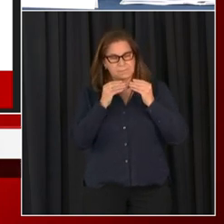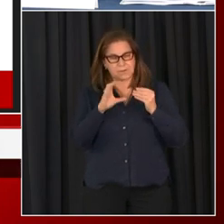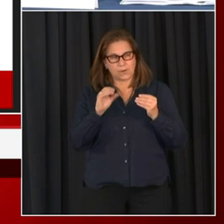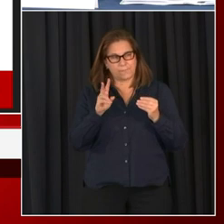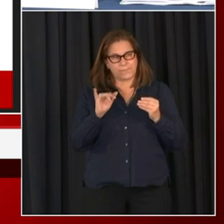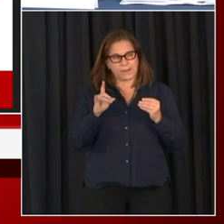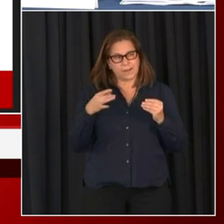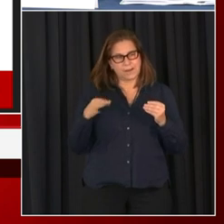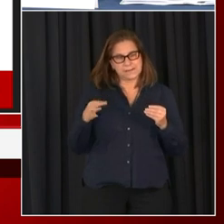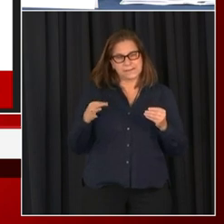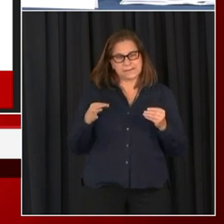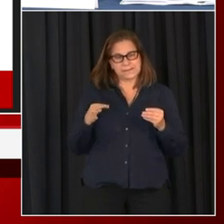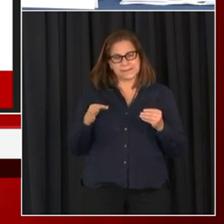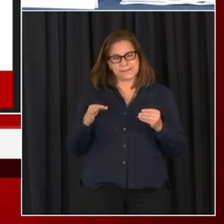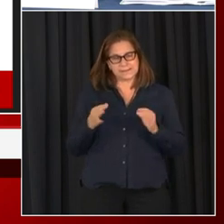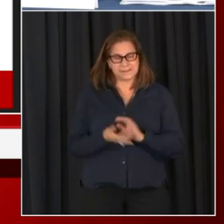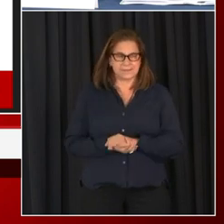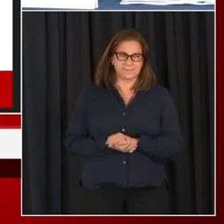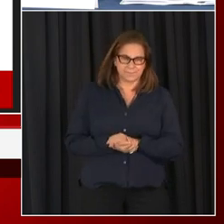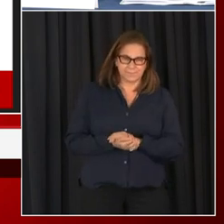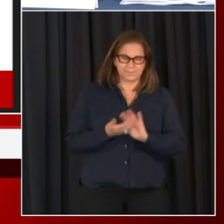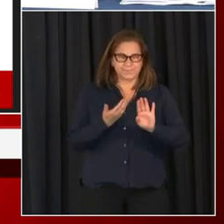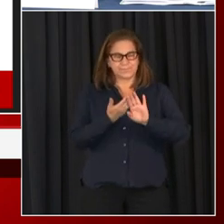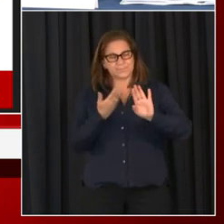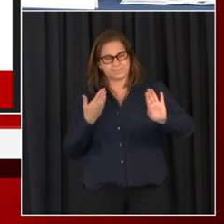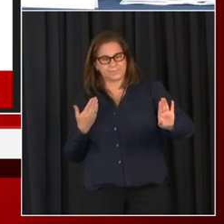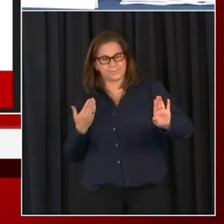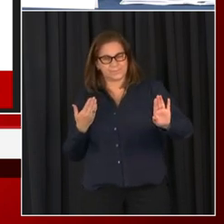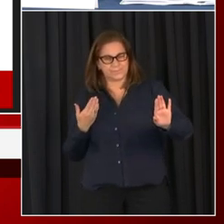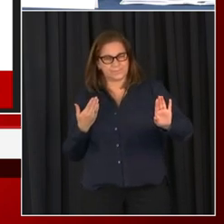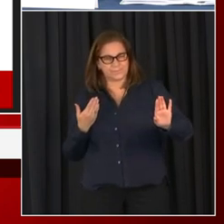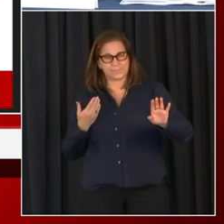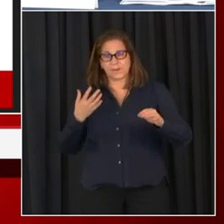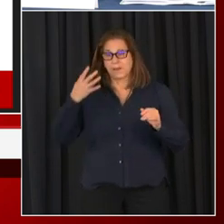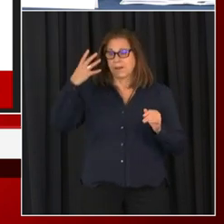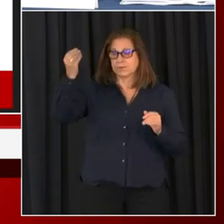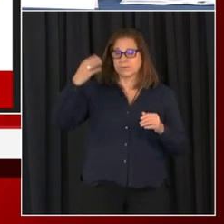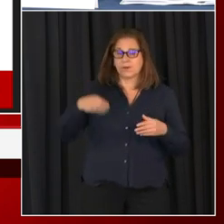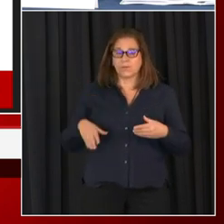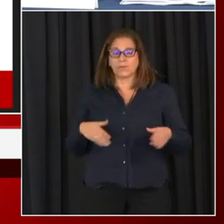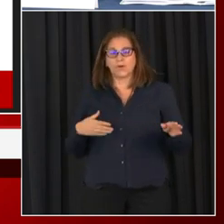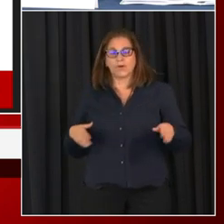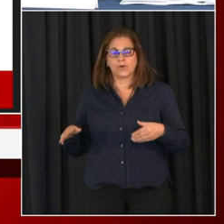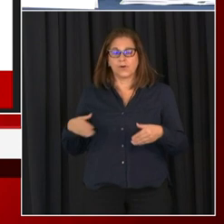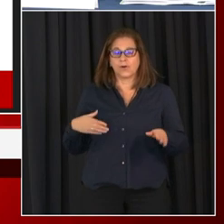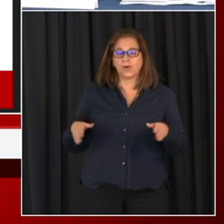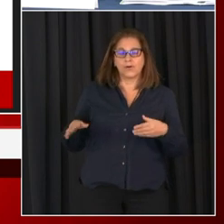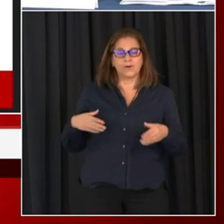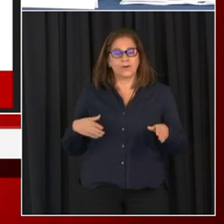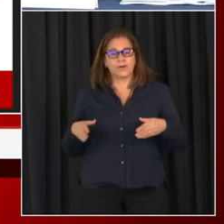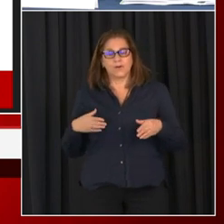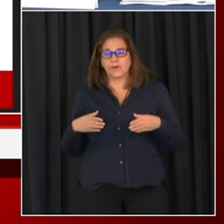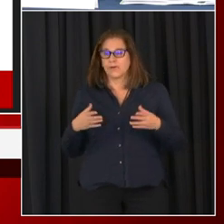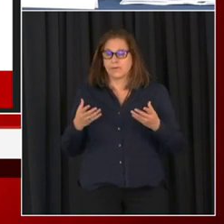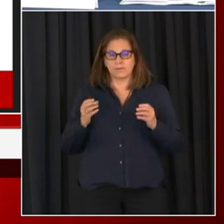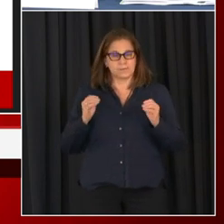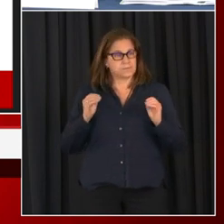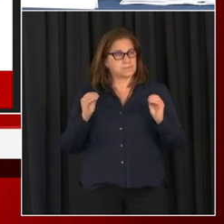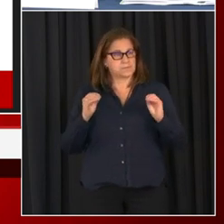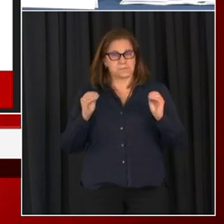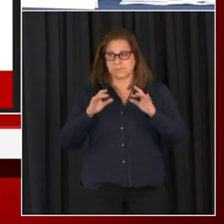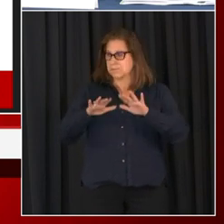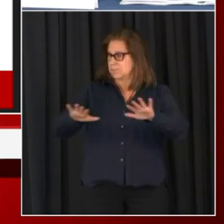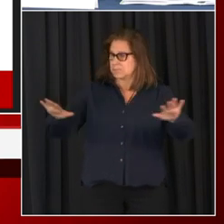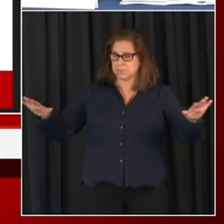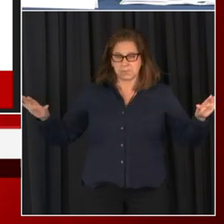in, such as going outside for a walk and not being exposed to anyone or being in close contact, or having